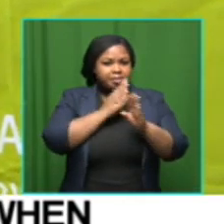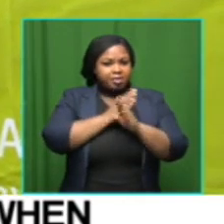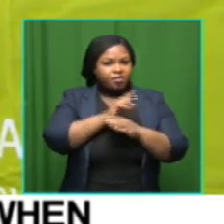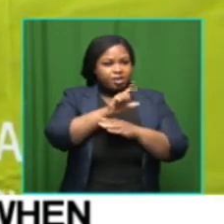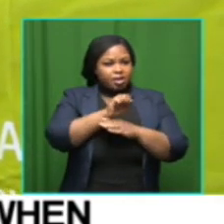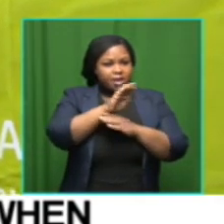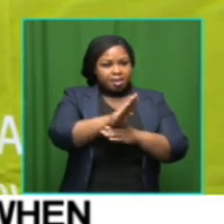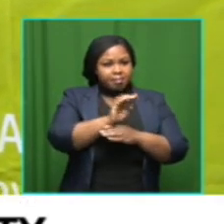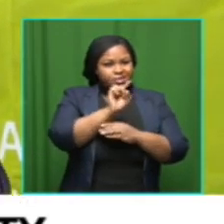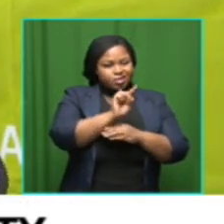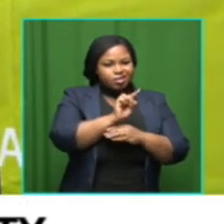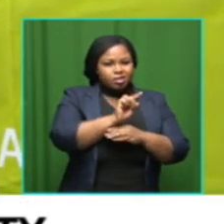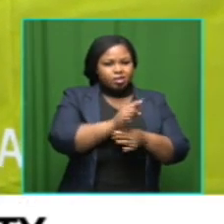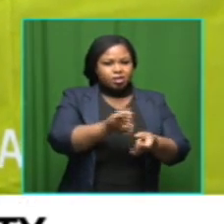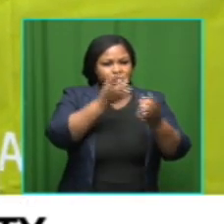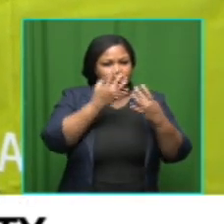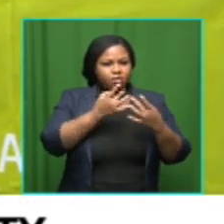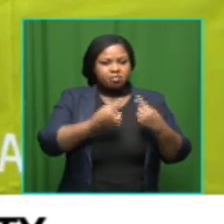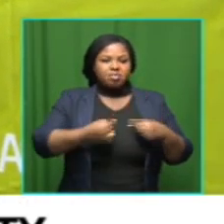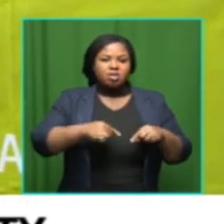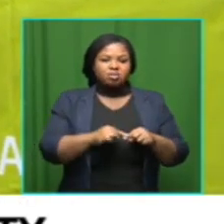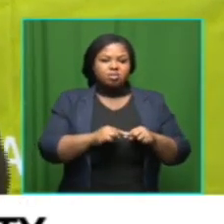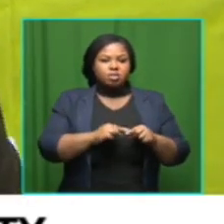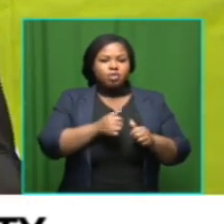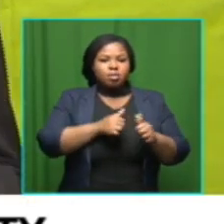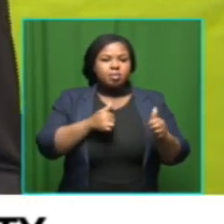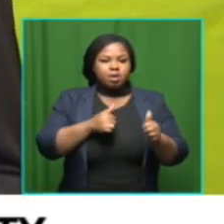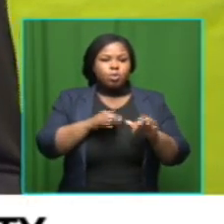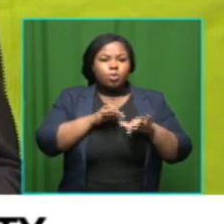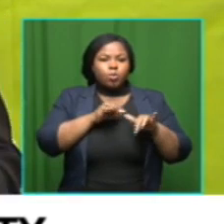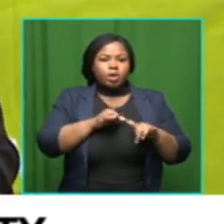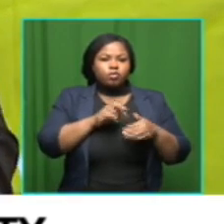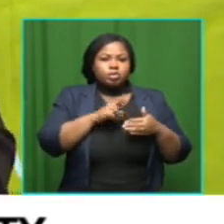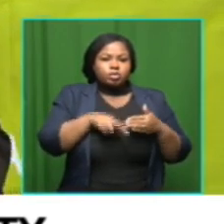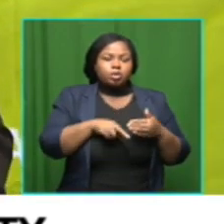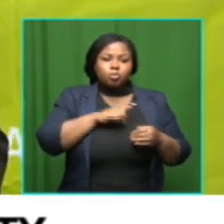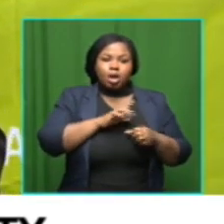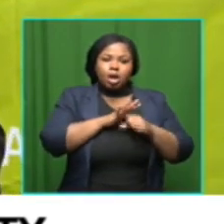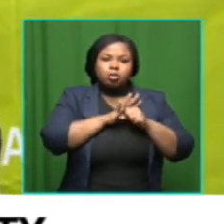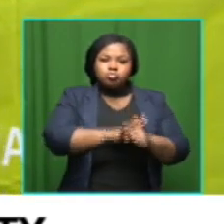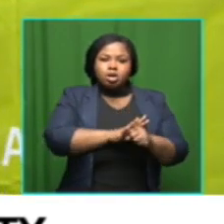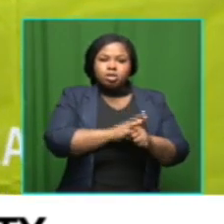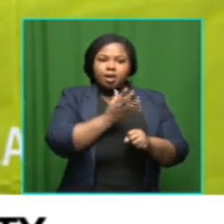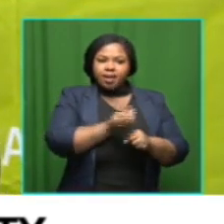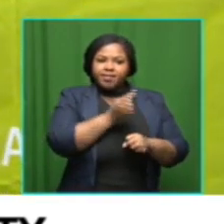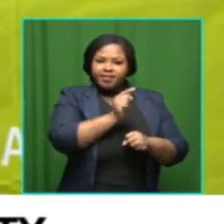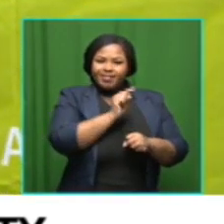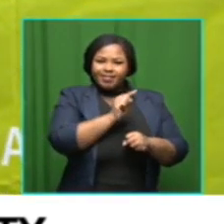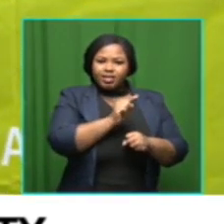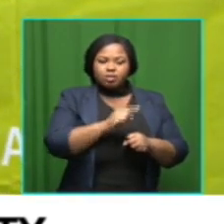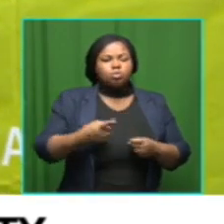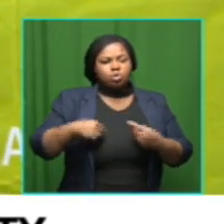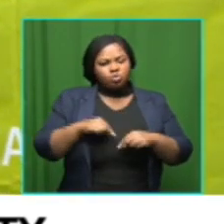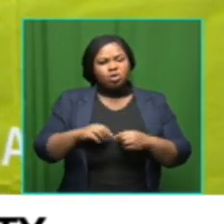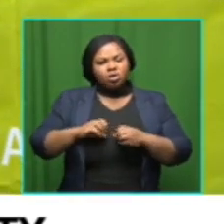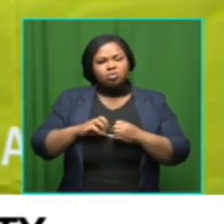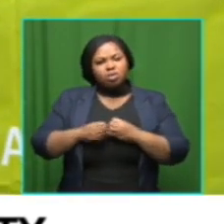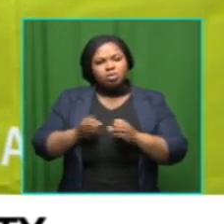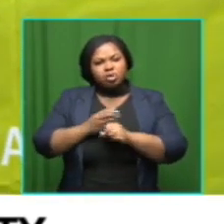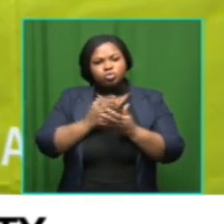labs indicated that there was a pressure at that time, and we actually made sure that there was